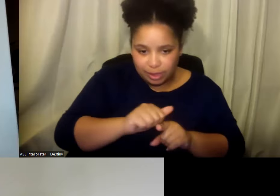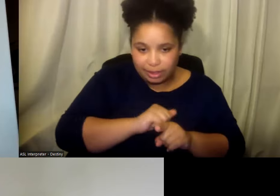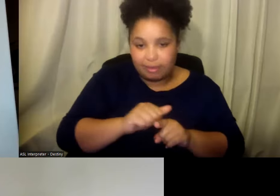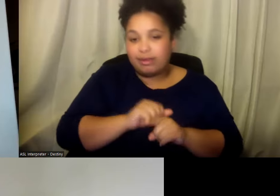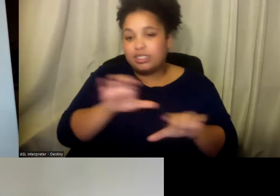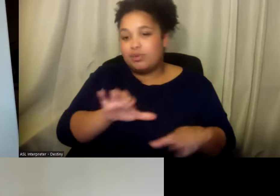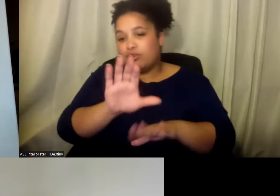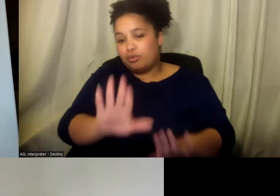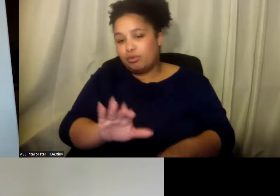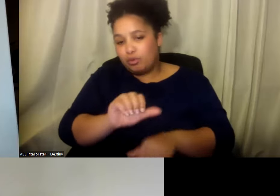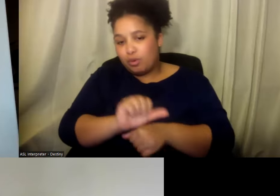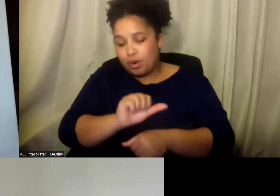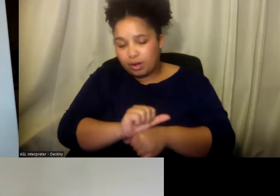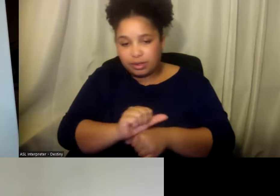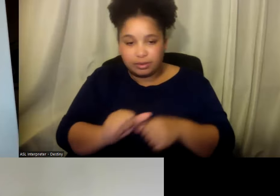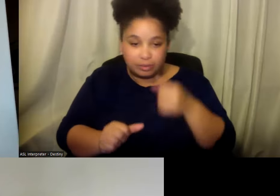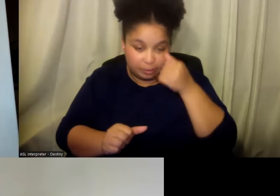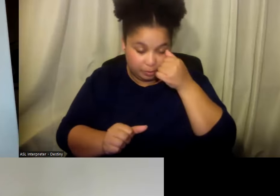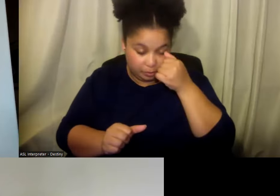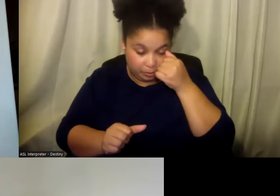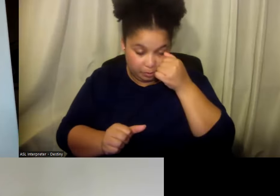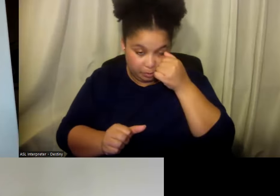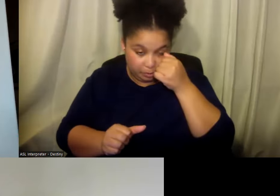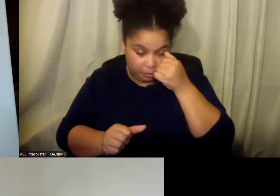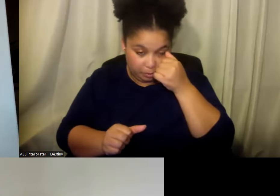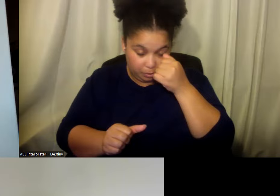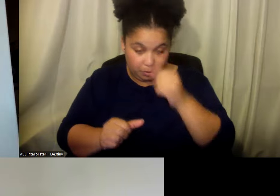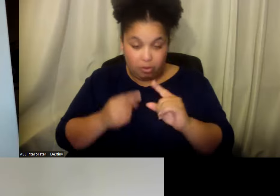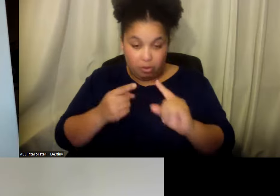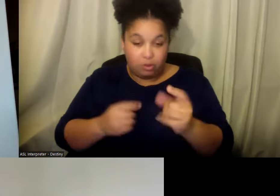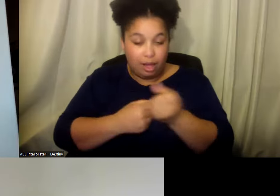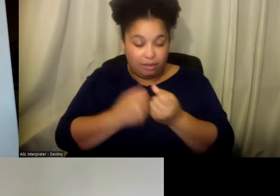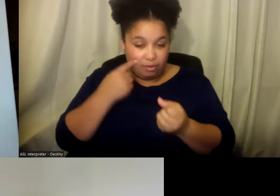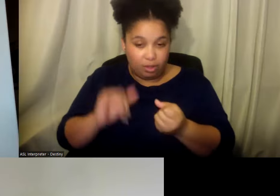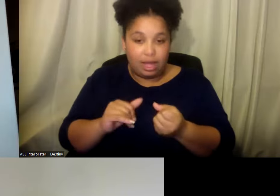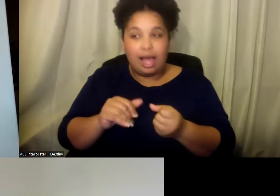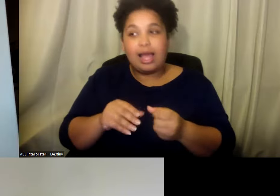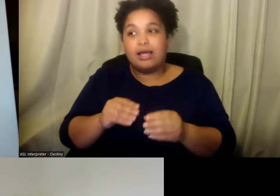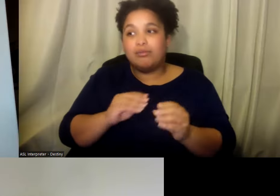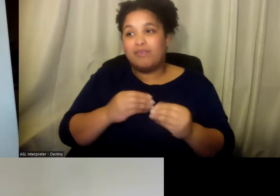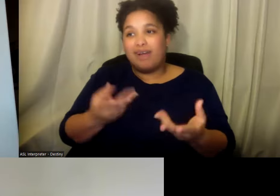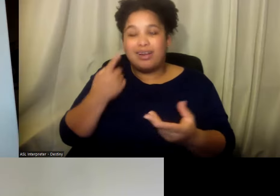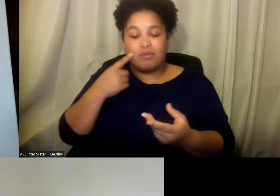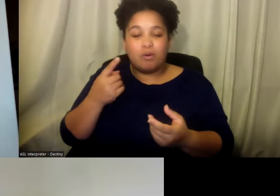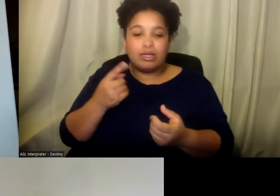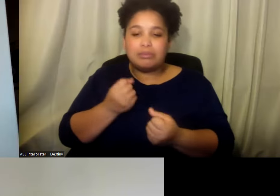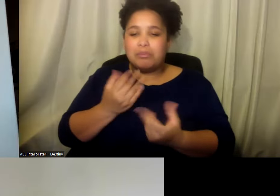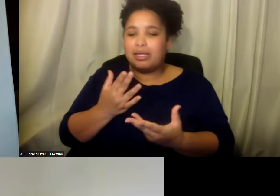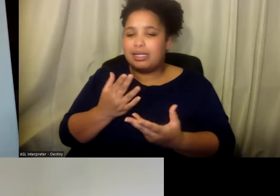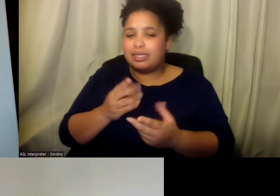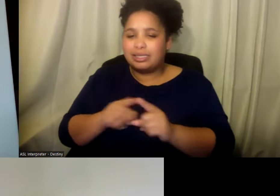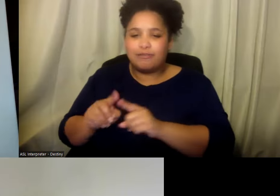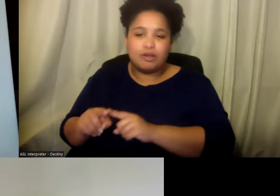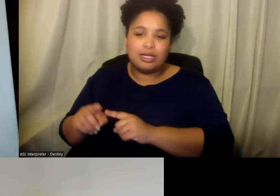great work to try to advocate for it and spread it to all the different primary care providers. I just wanted to emphasize kind of